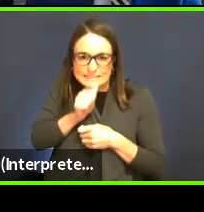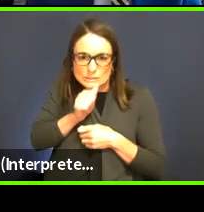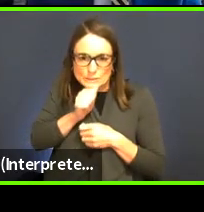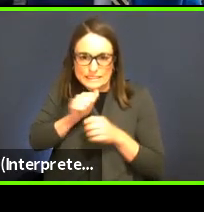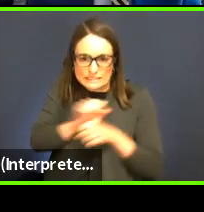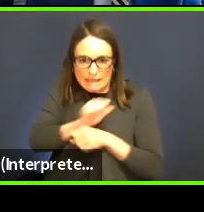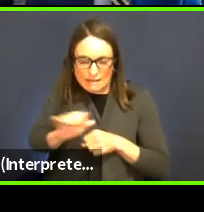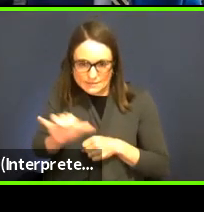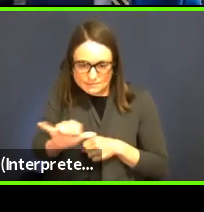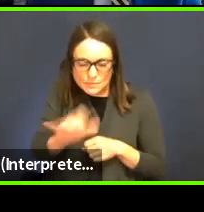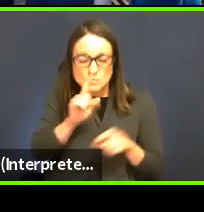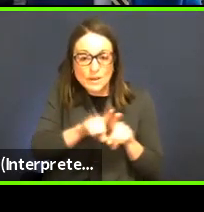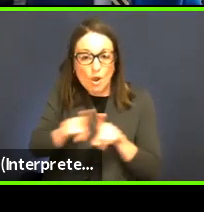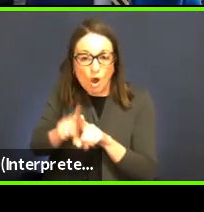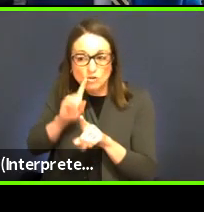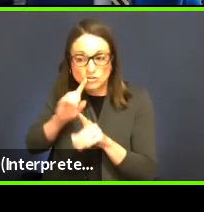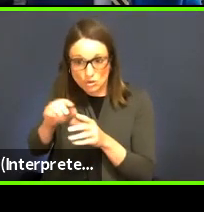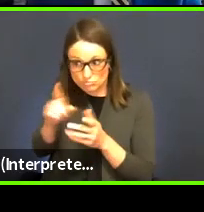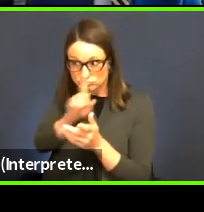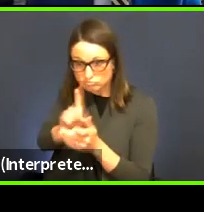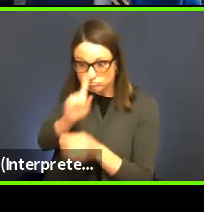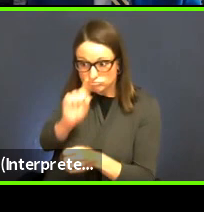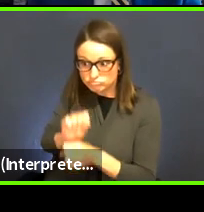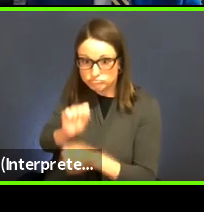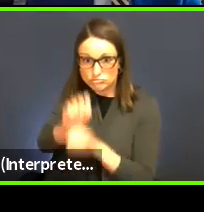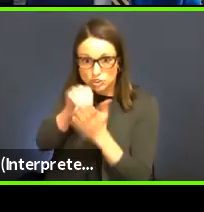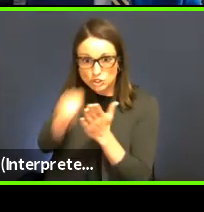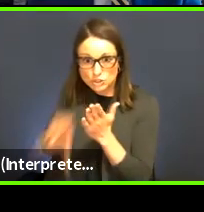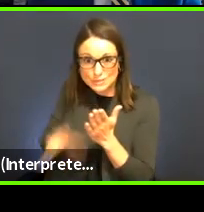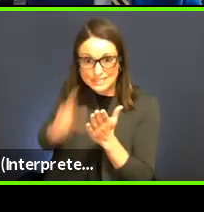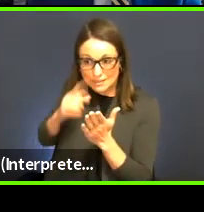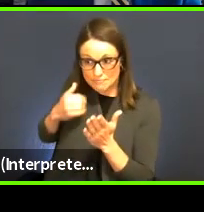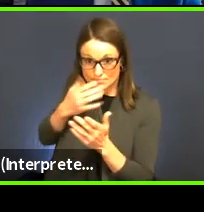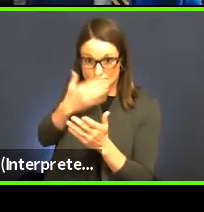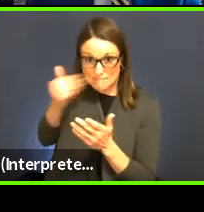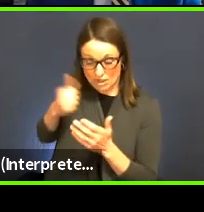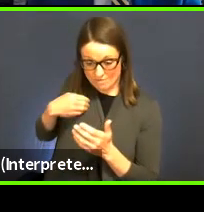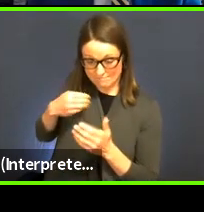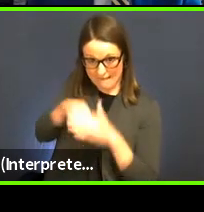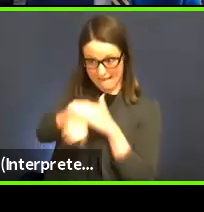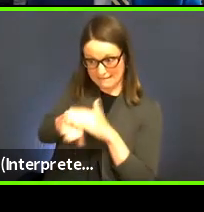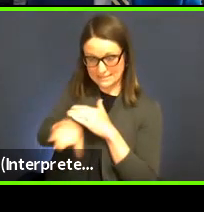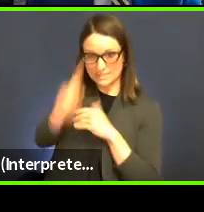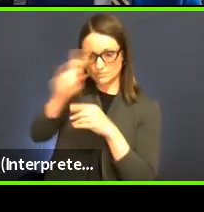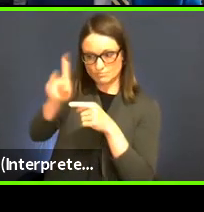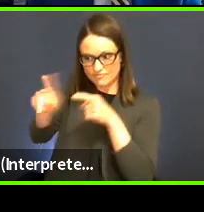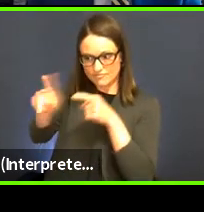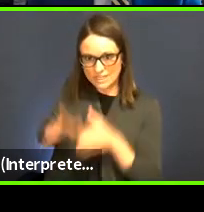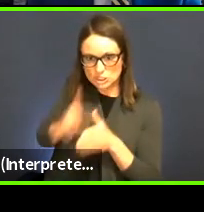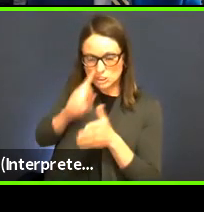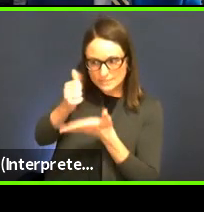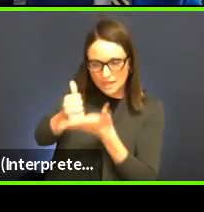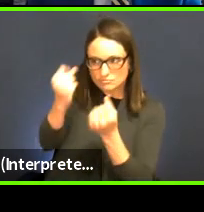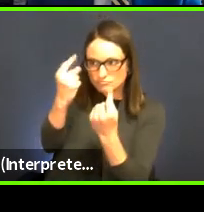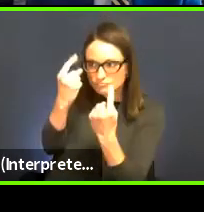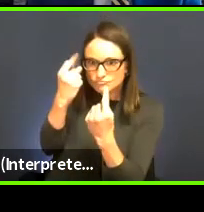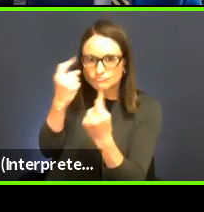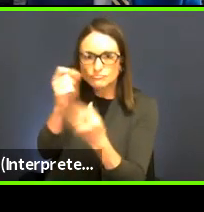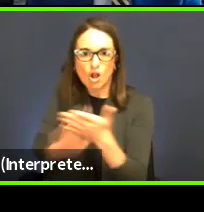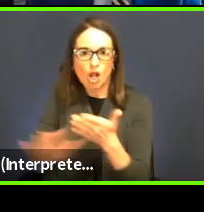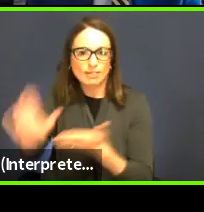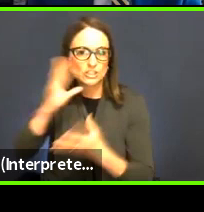colleges to ensure our students have better access to professionals who can help them navigate the college experience.